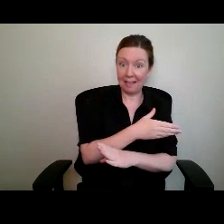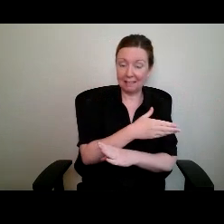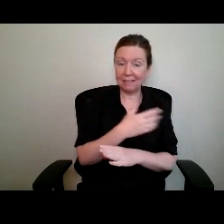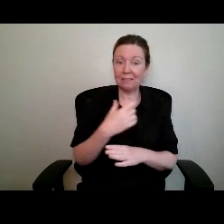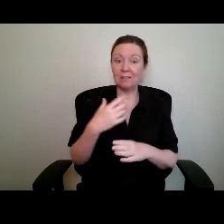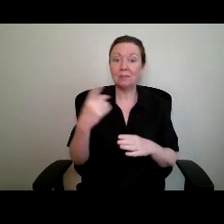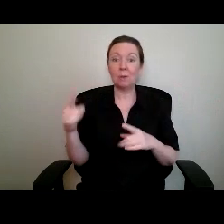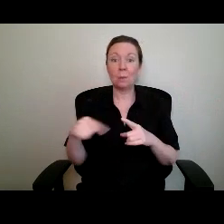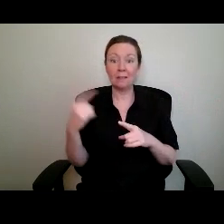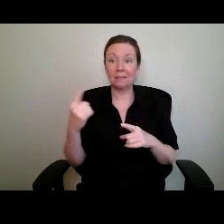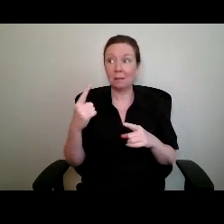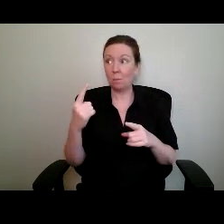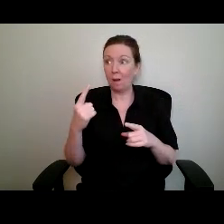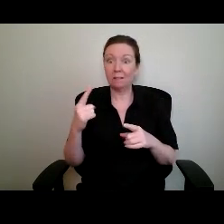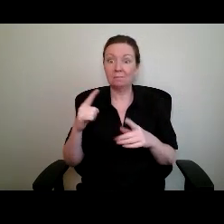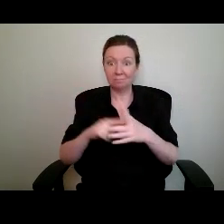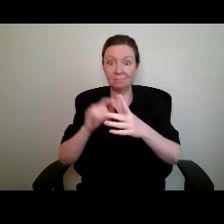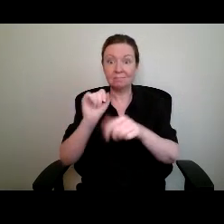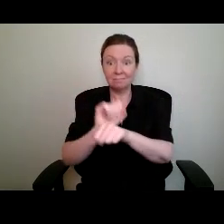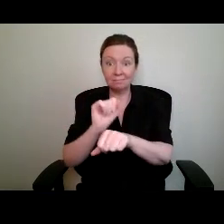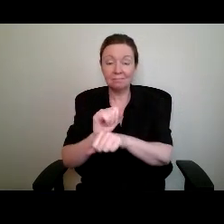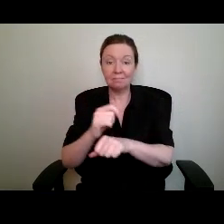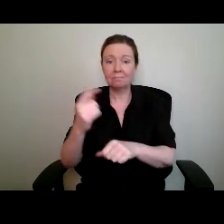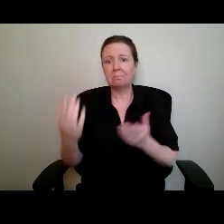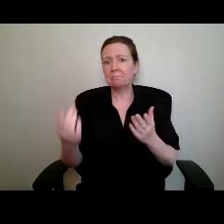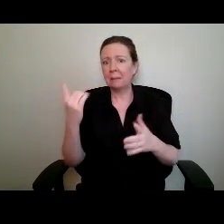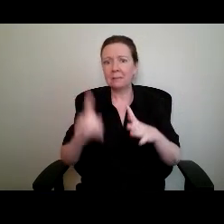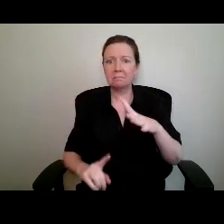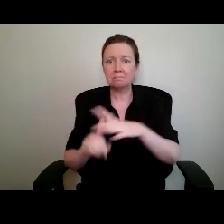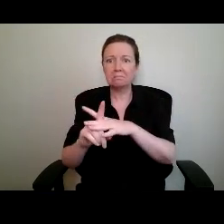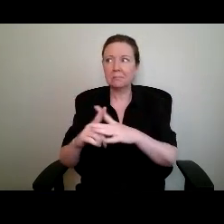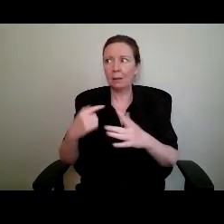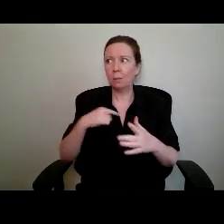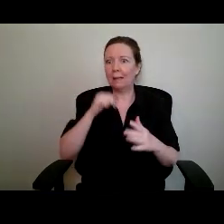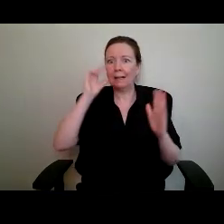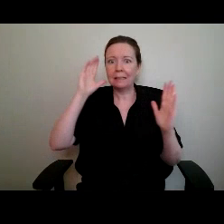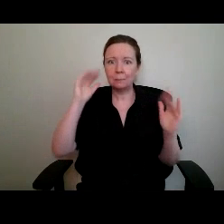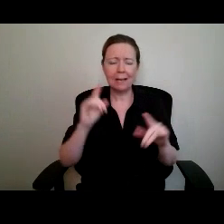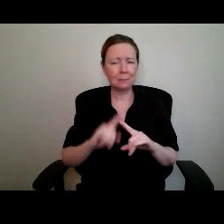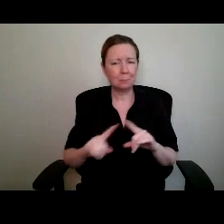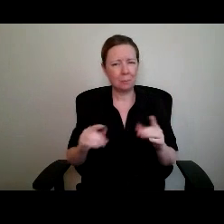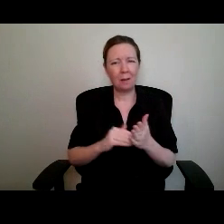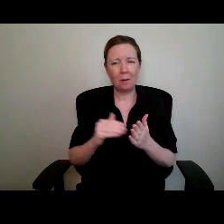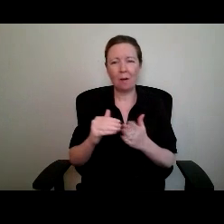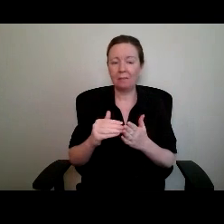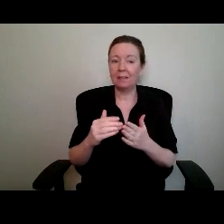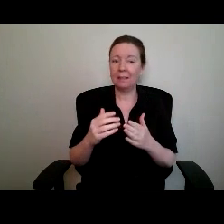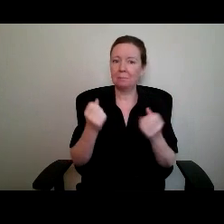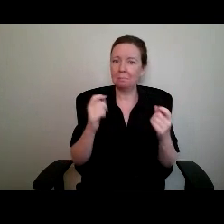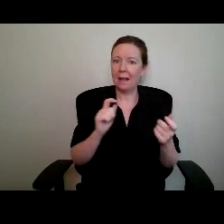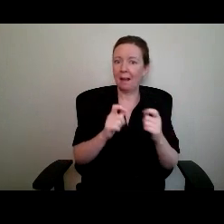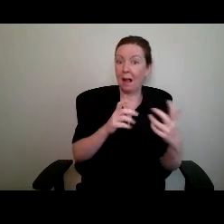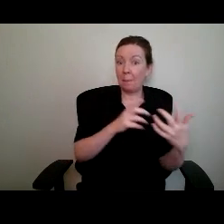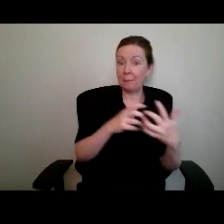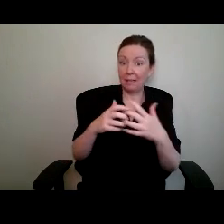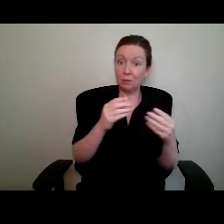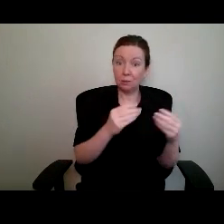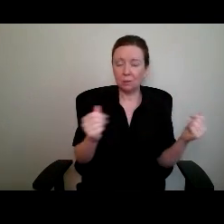somebody gets on the job, maybe something comes up that we didn't anticipate, but a lot of these accommodation solutions